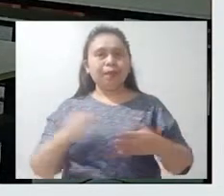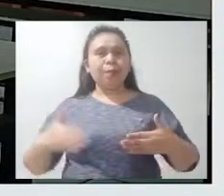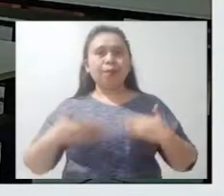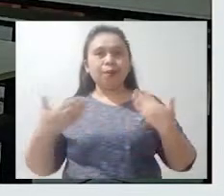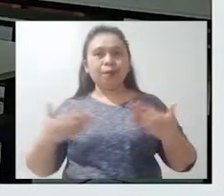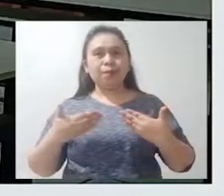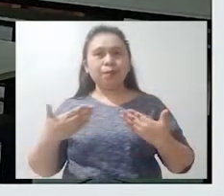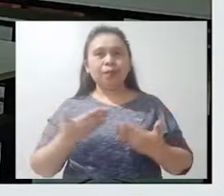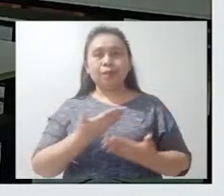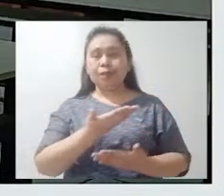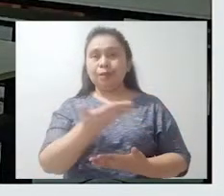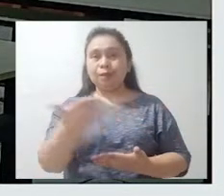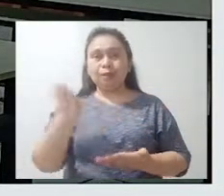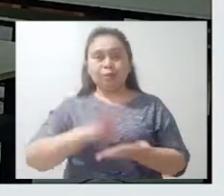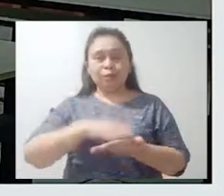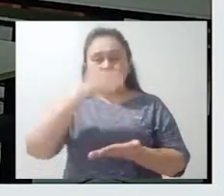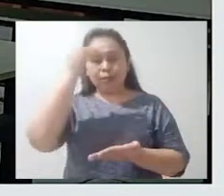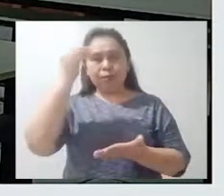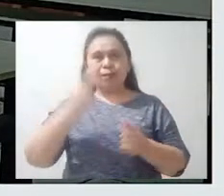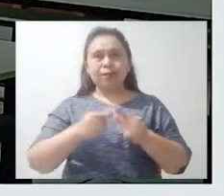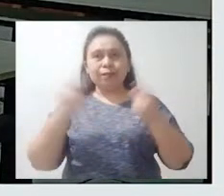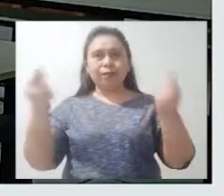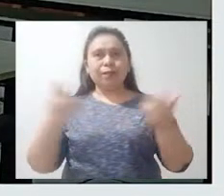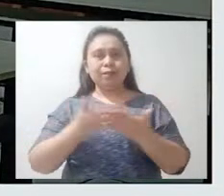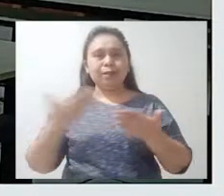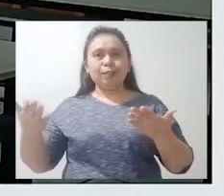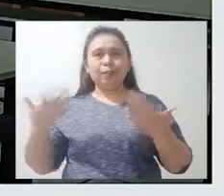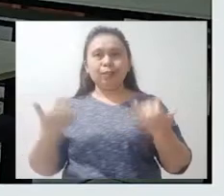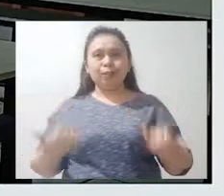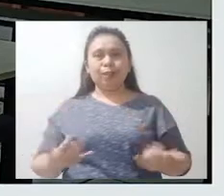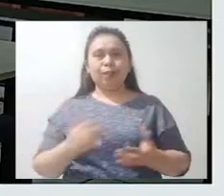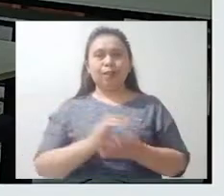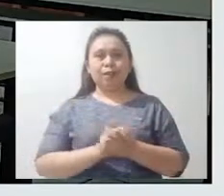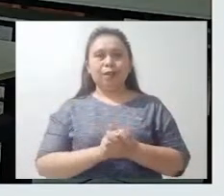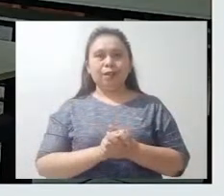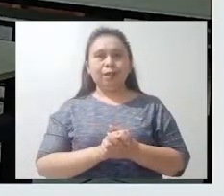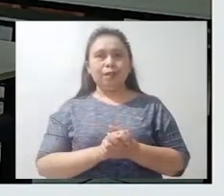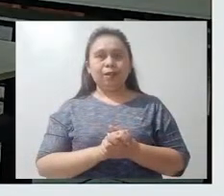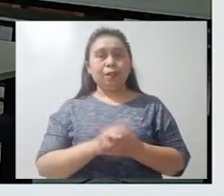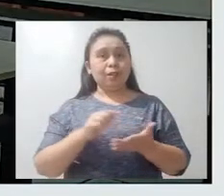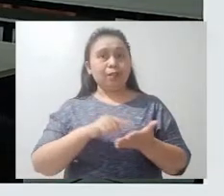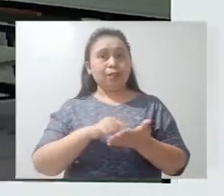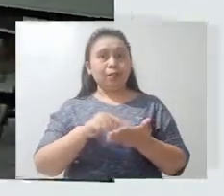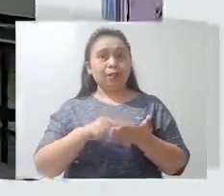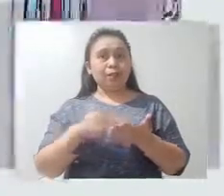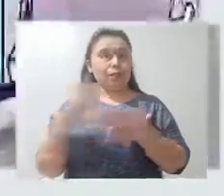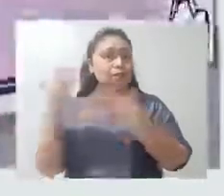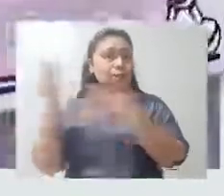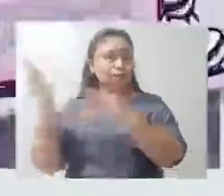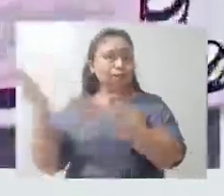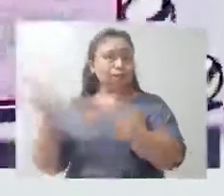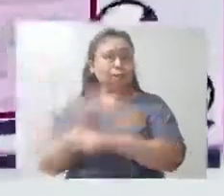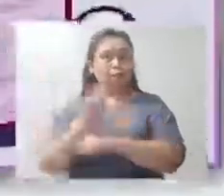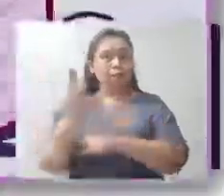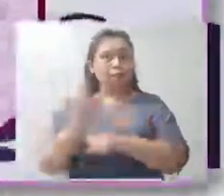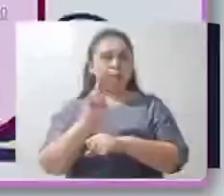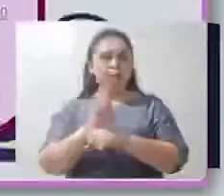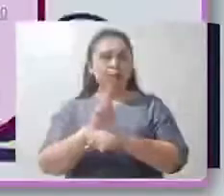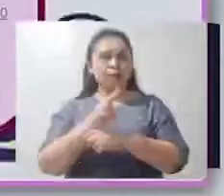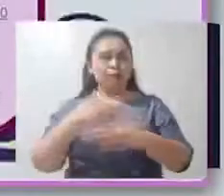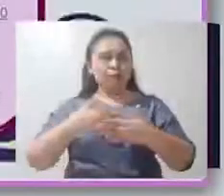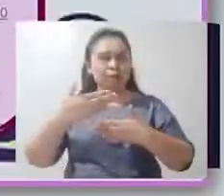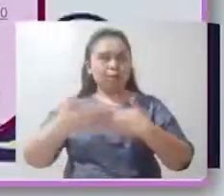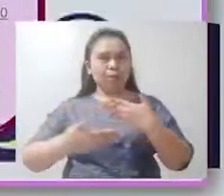I am happy that you learned great things today. These are the references used in this